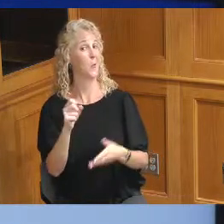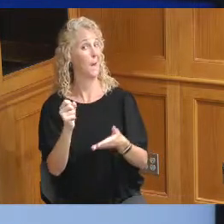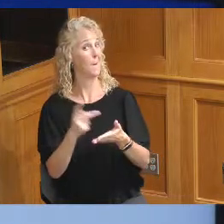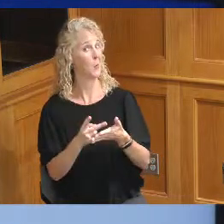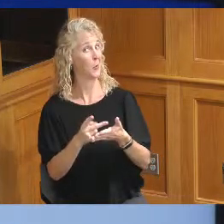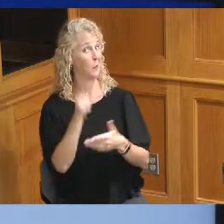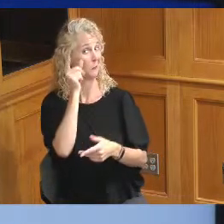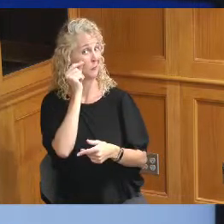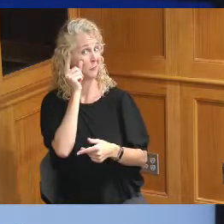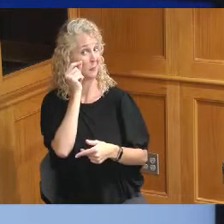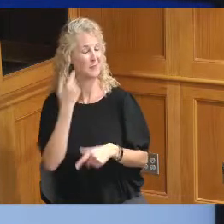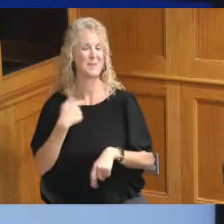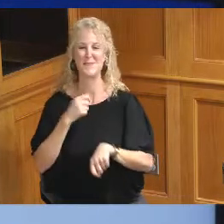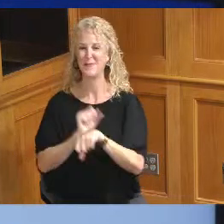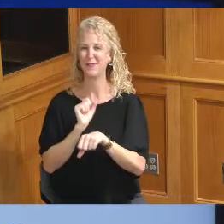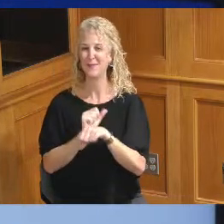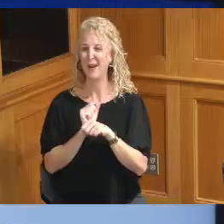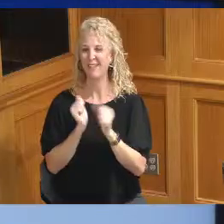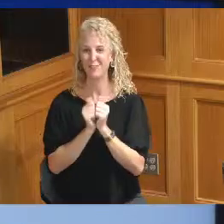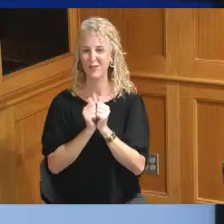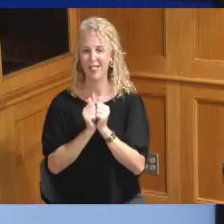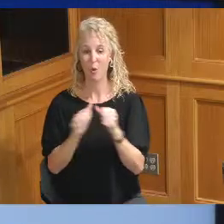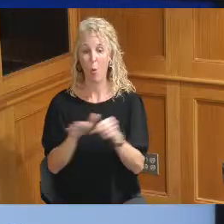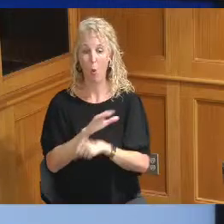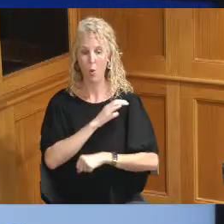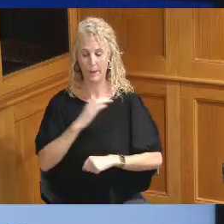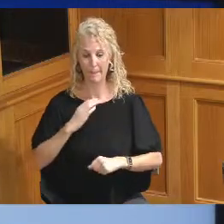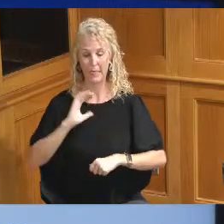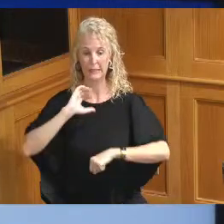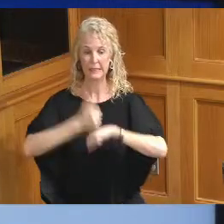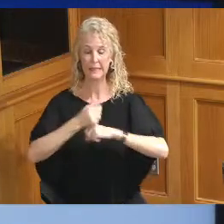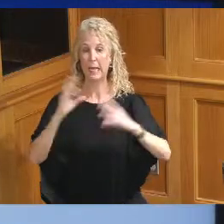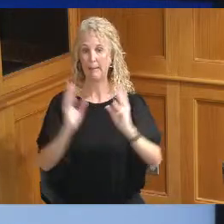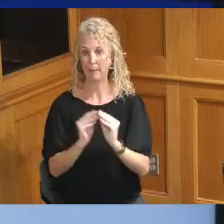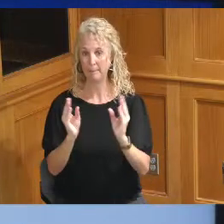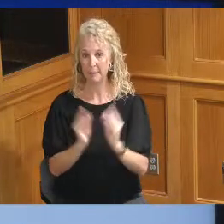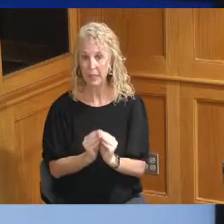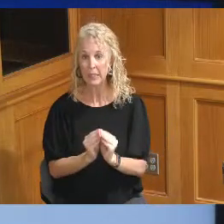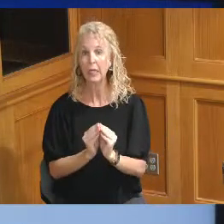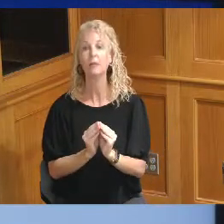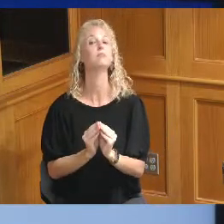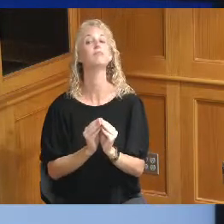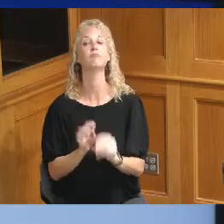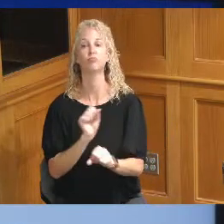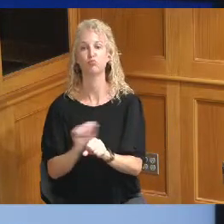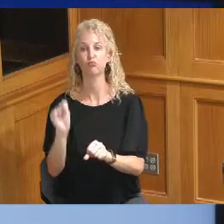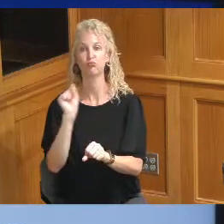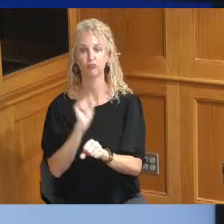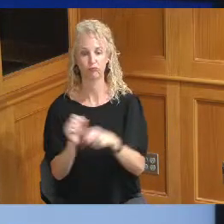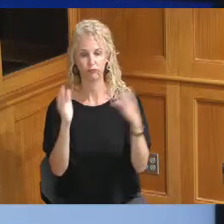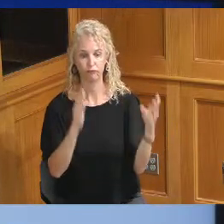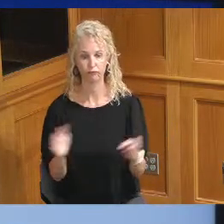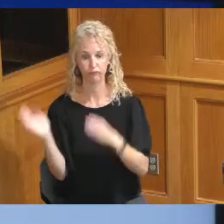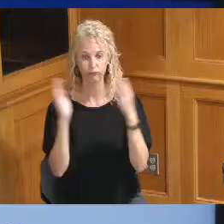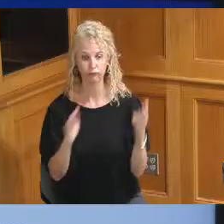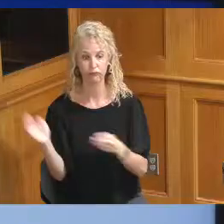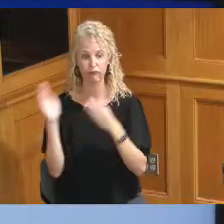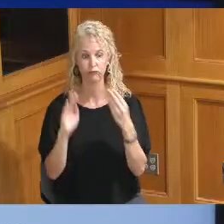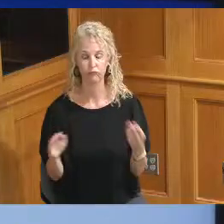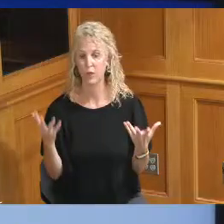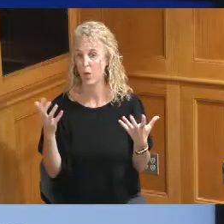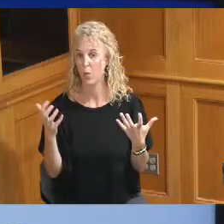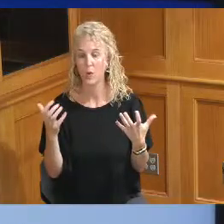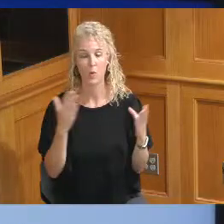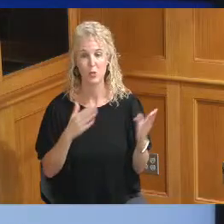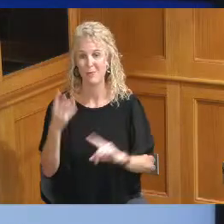we will get with all the members of the committee, get a meeting on the books, and start working towards planning already 6 months in